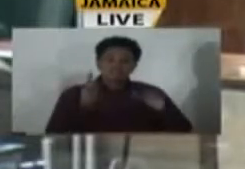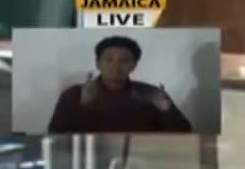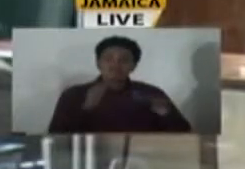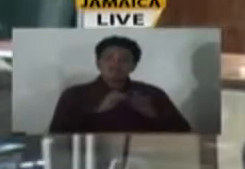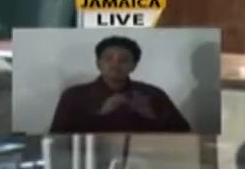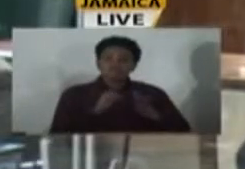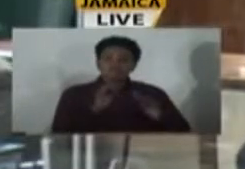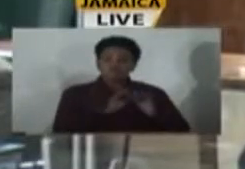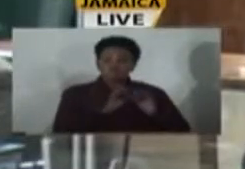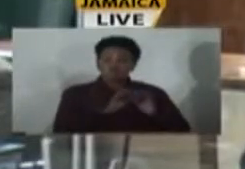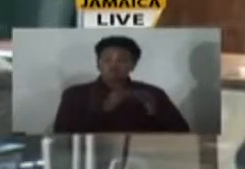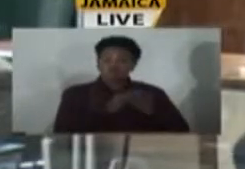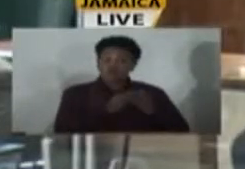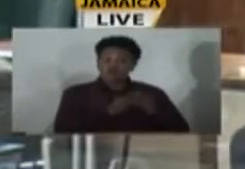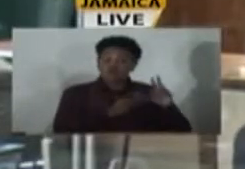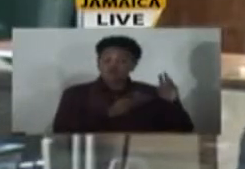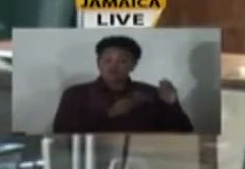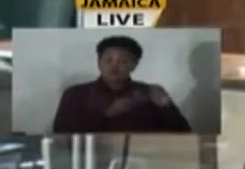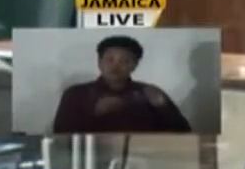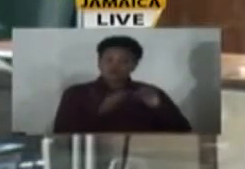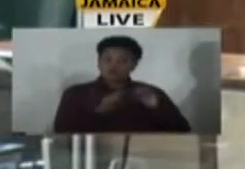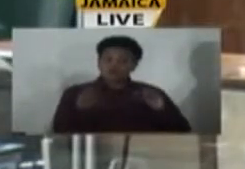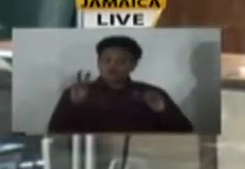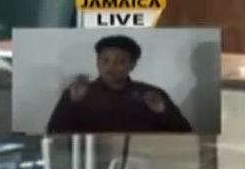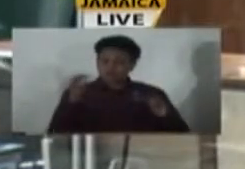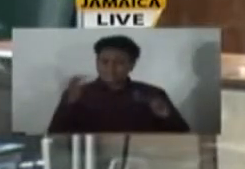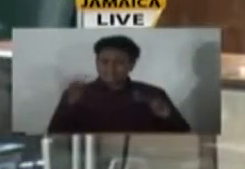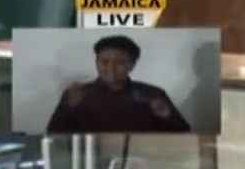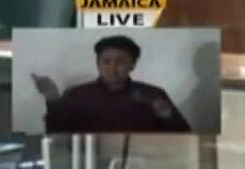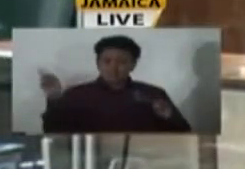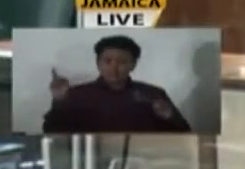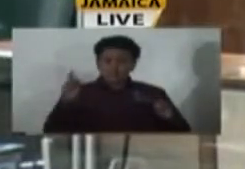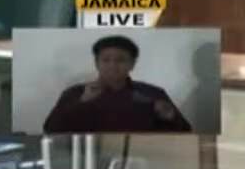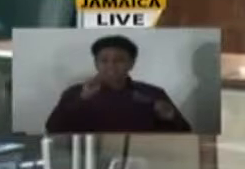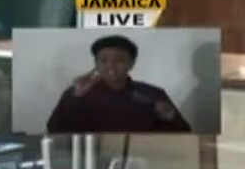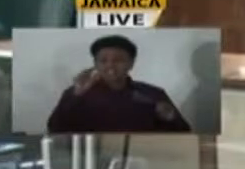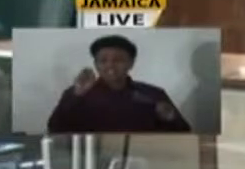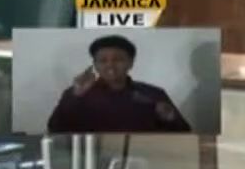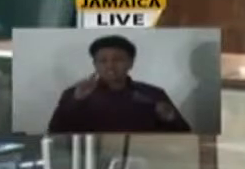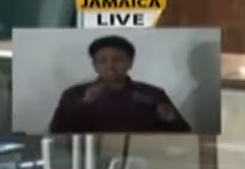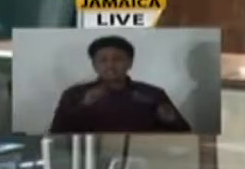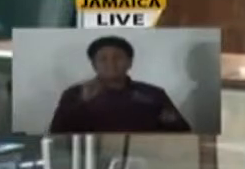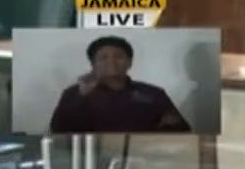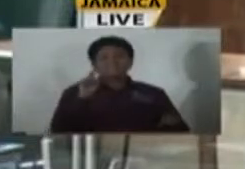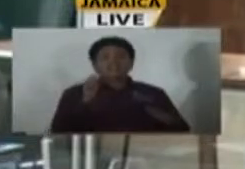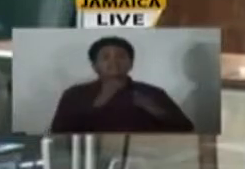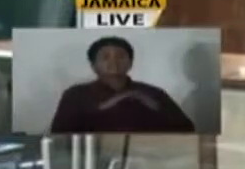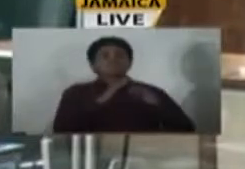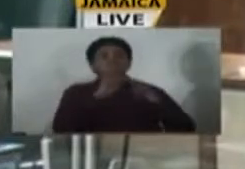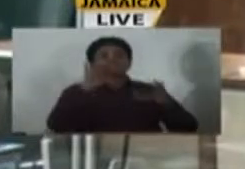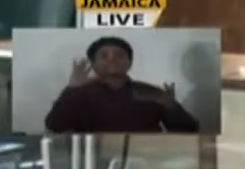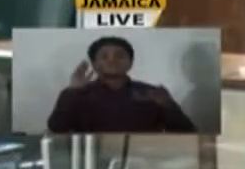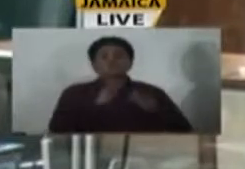nominal terms between 2000 and 2016, where in terms of GDP, tax increases